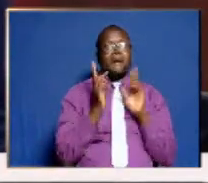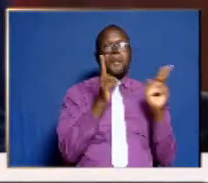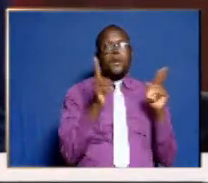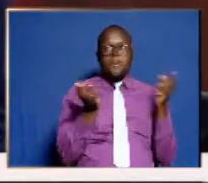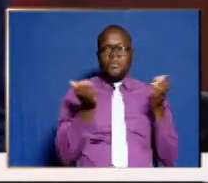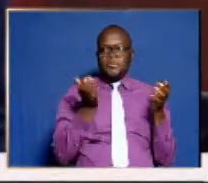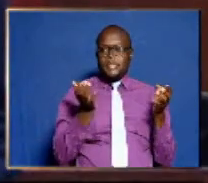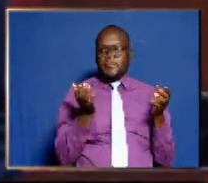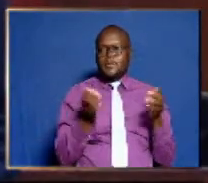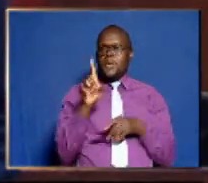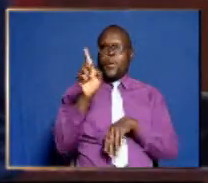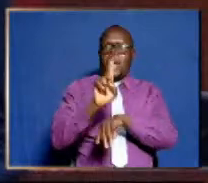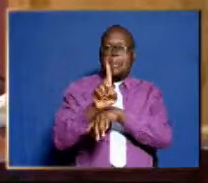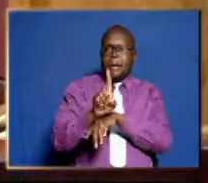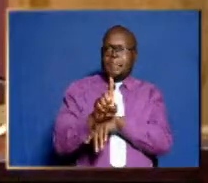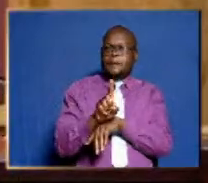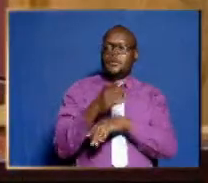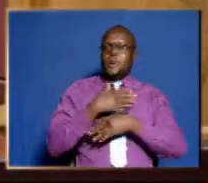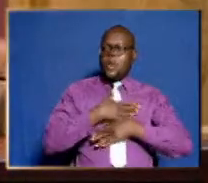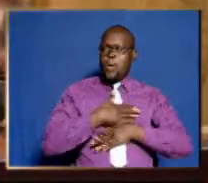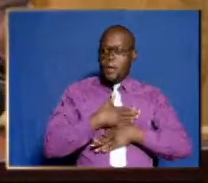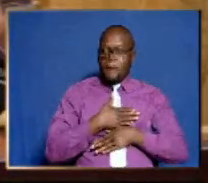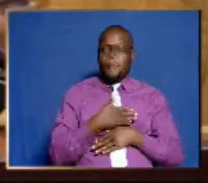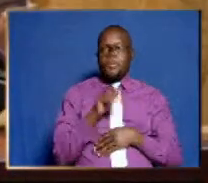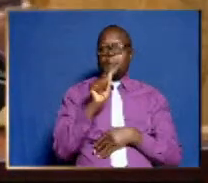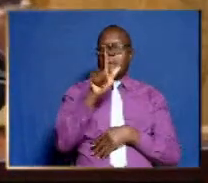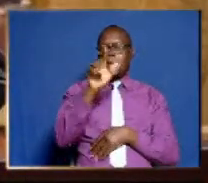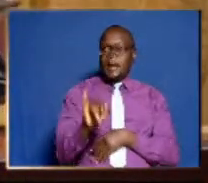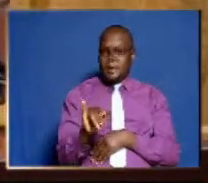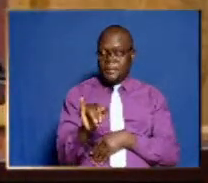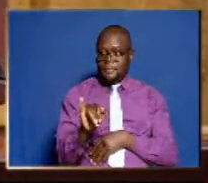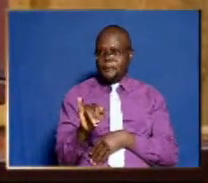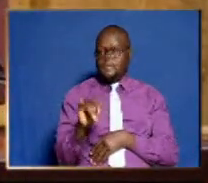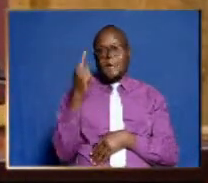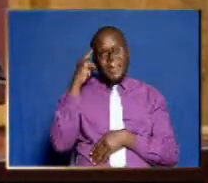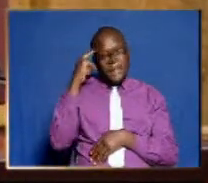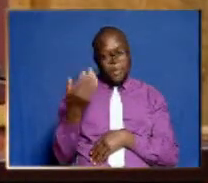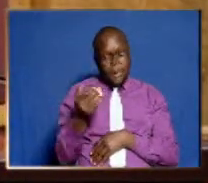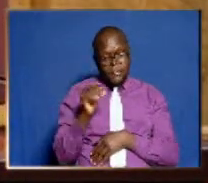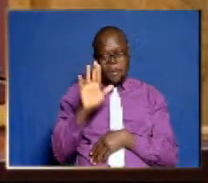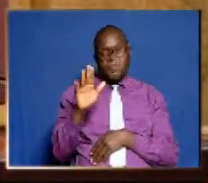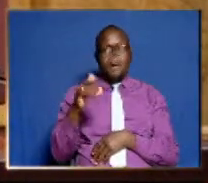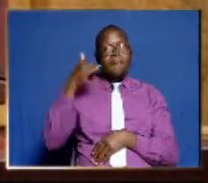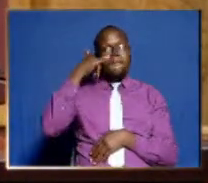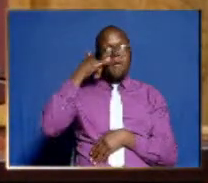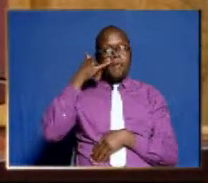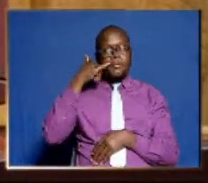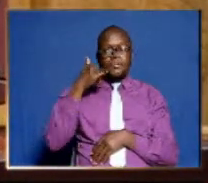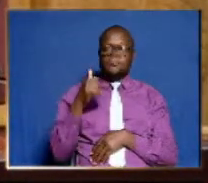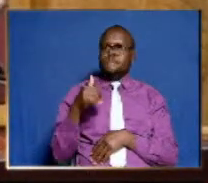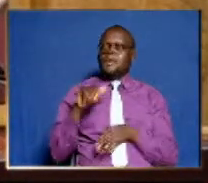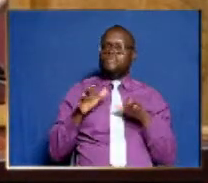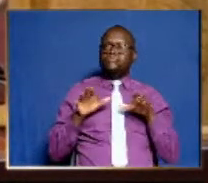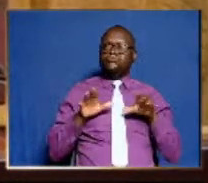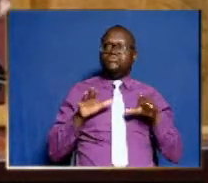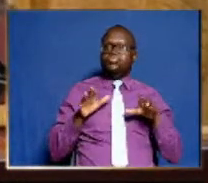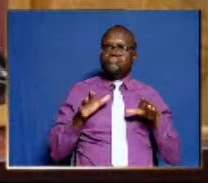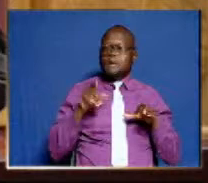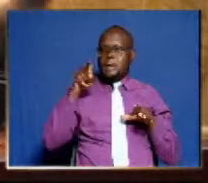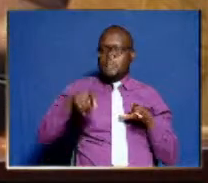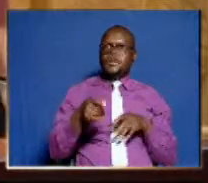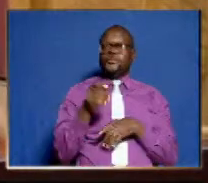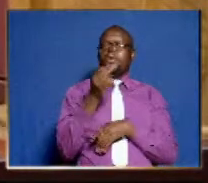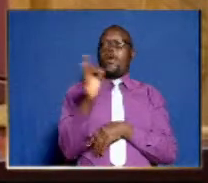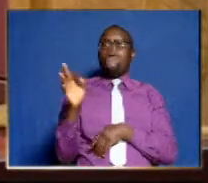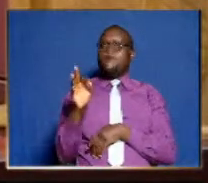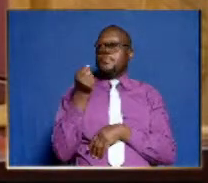business. Just a minute, Honorable Ali. I think it is your phone which is probably ringing. So you probably need to switch it off